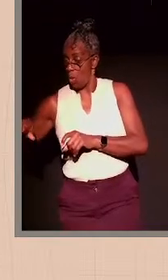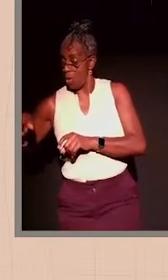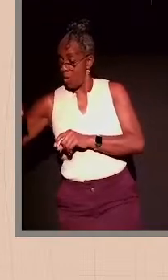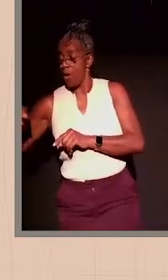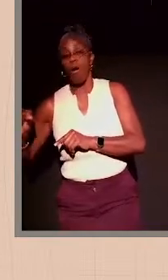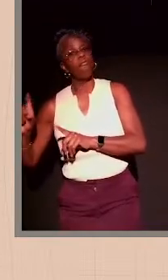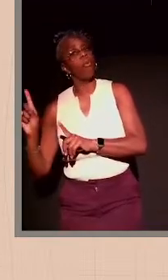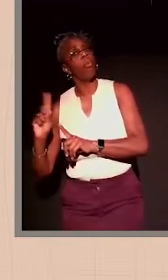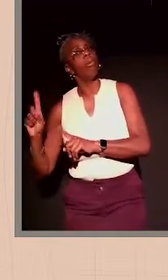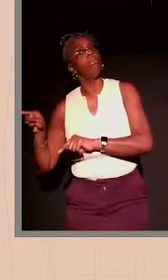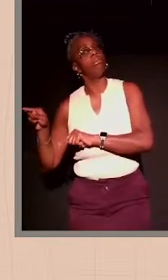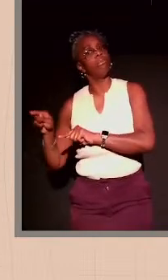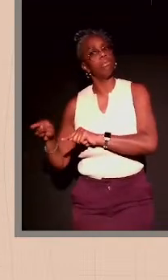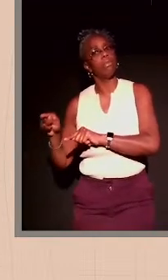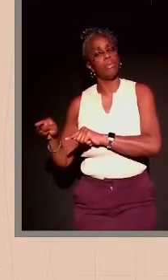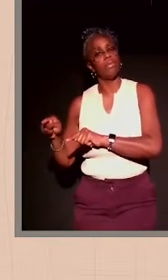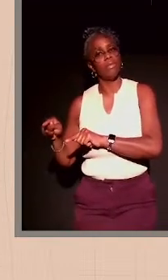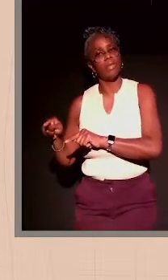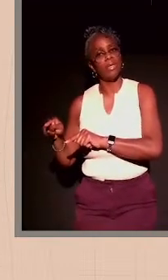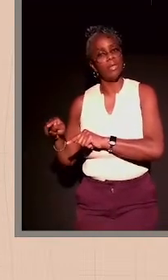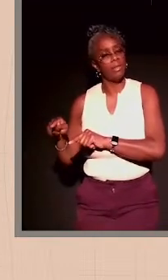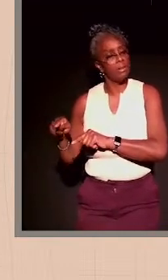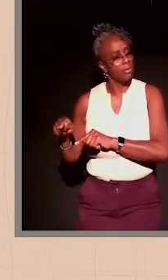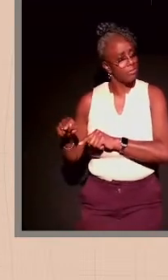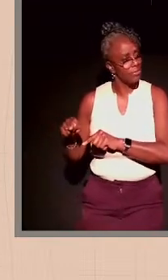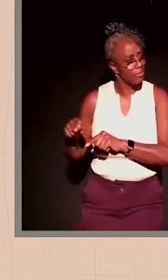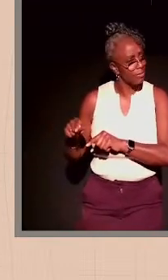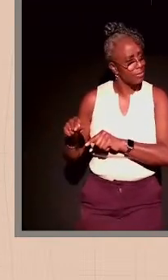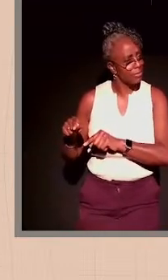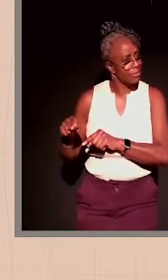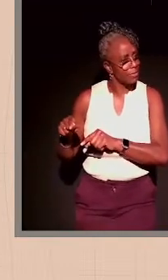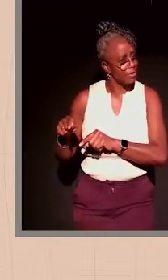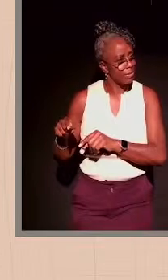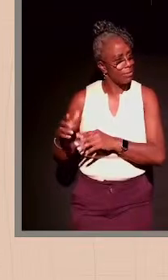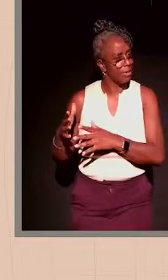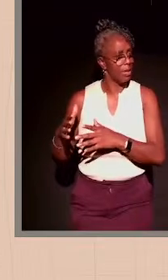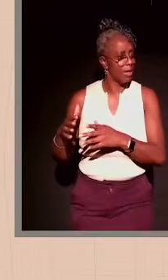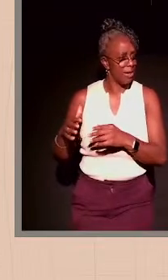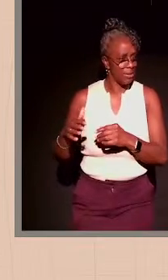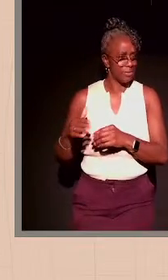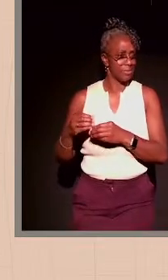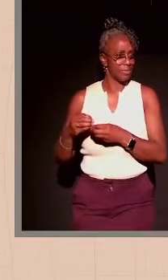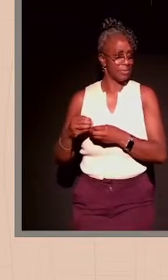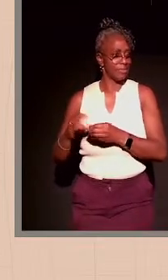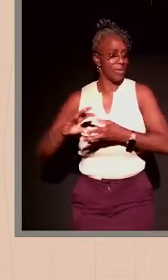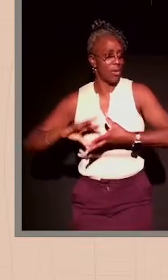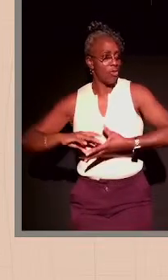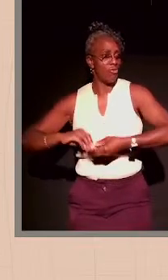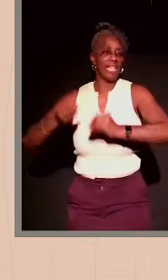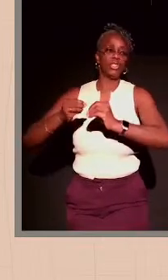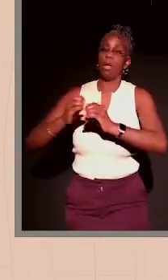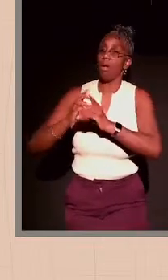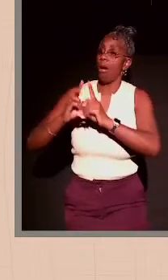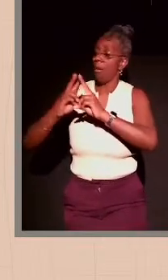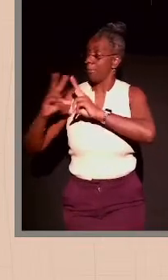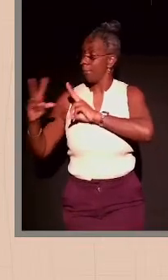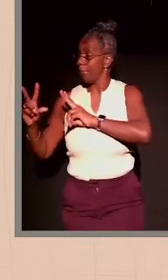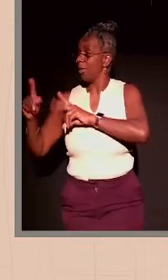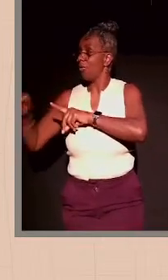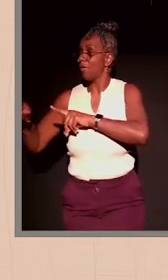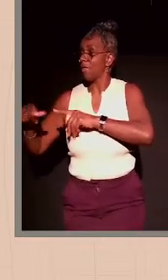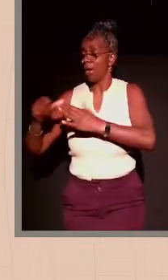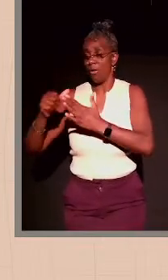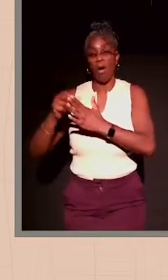which is the Novation Launchpad Mini Mark III. It is a panel